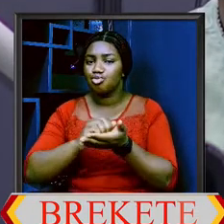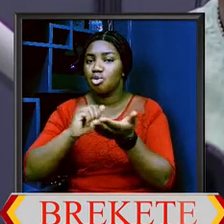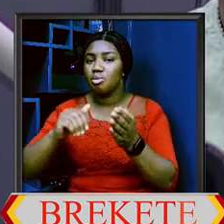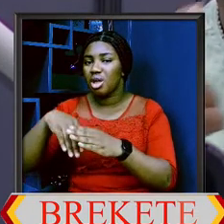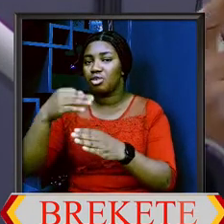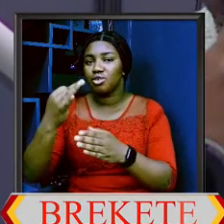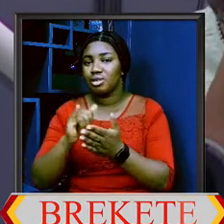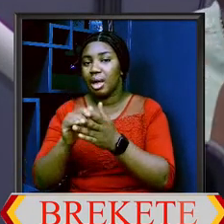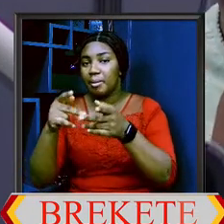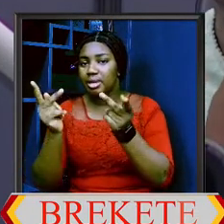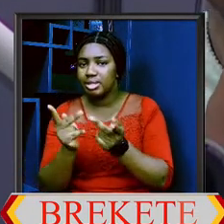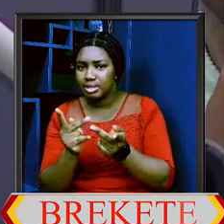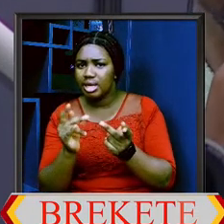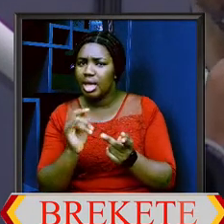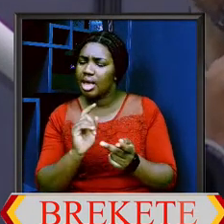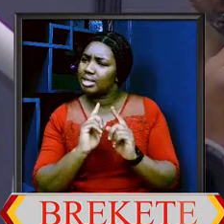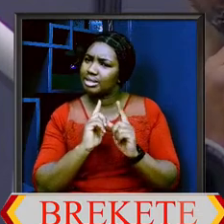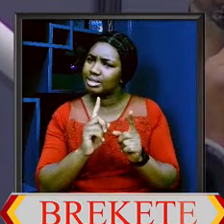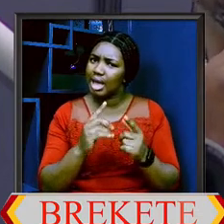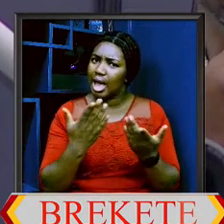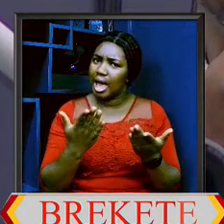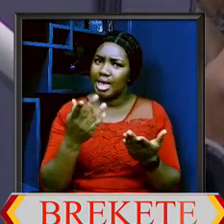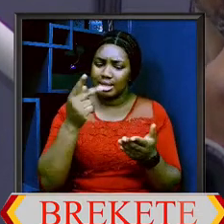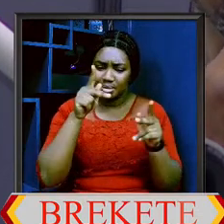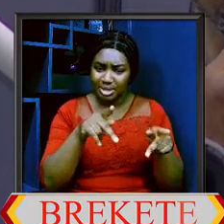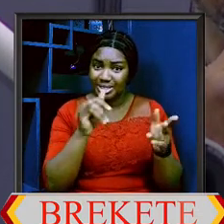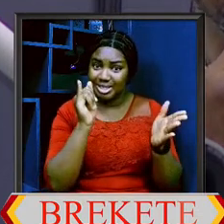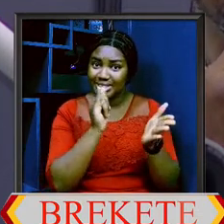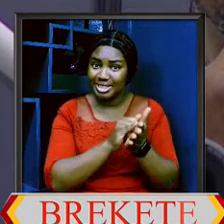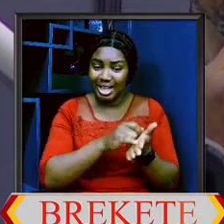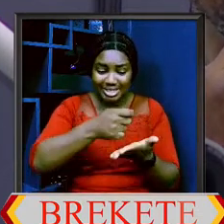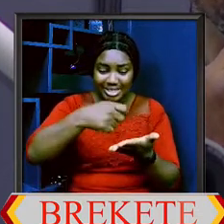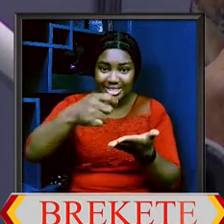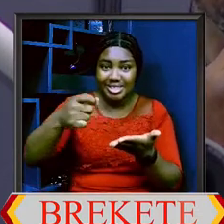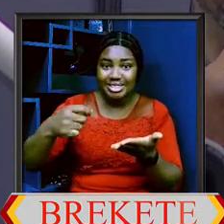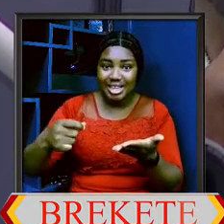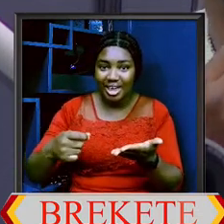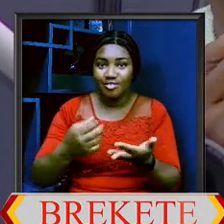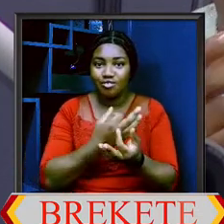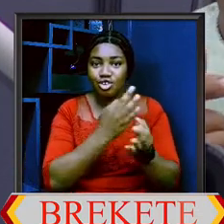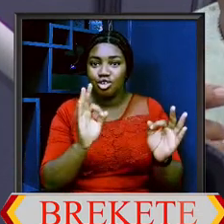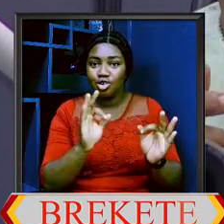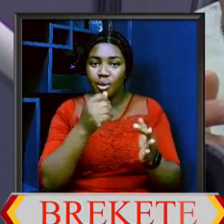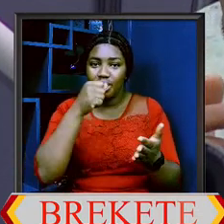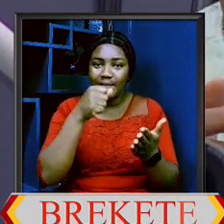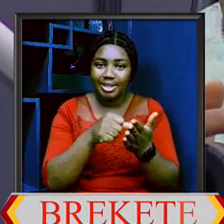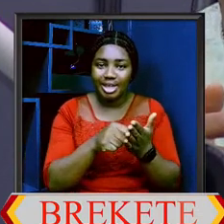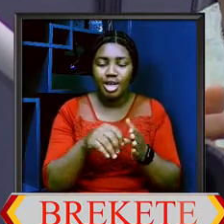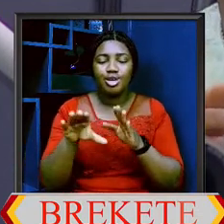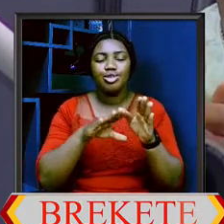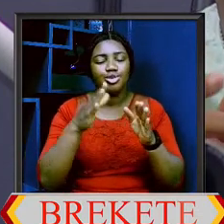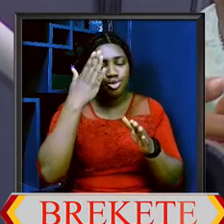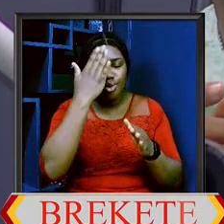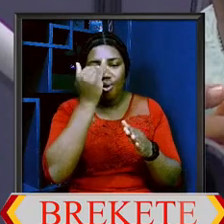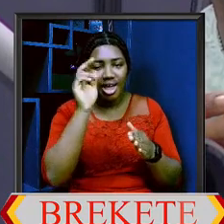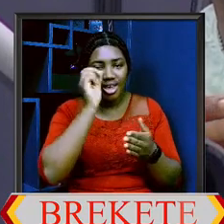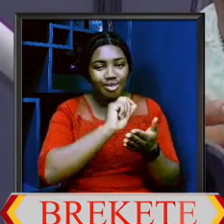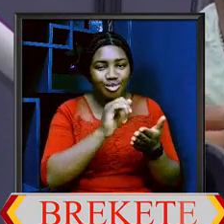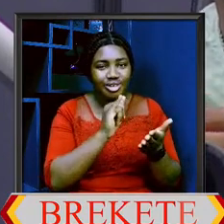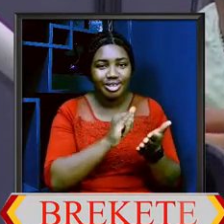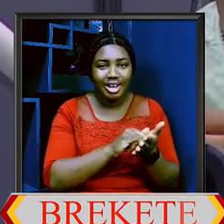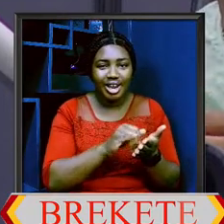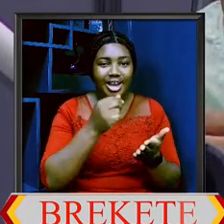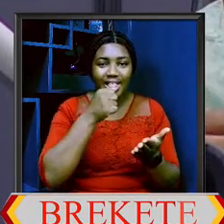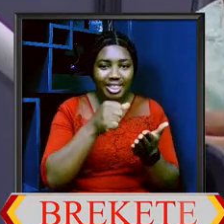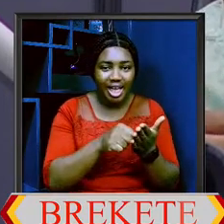place I said the person who even signed my exoneration letter who was even there when the you know why he wrote the exoneration